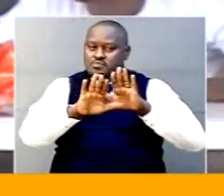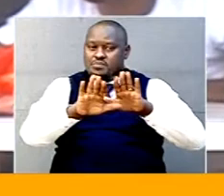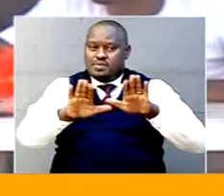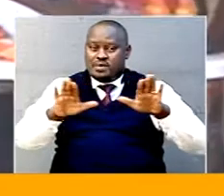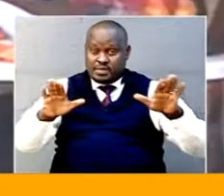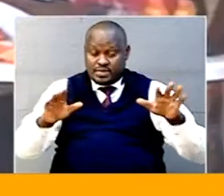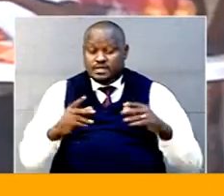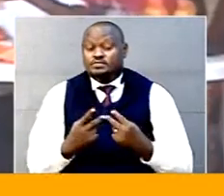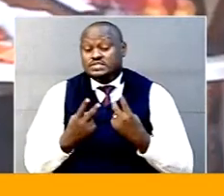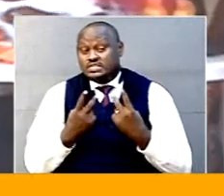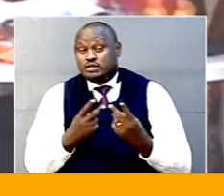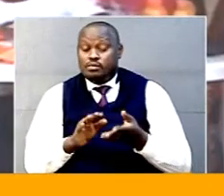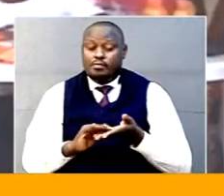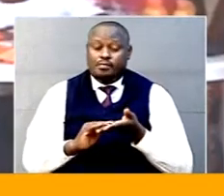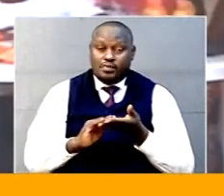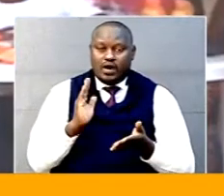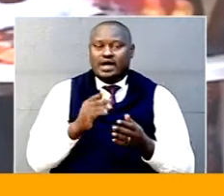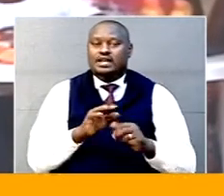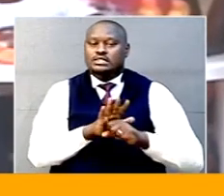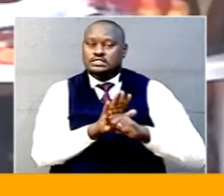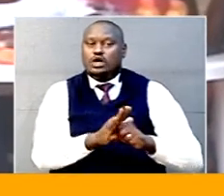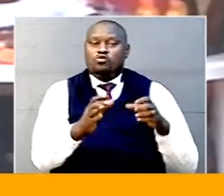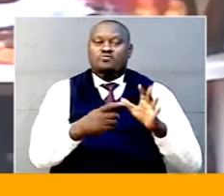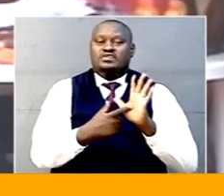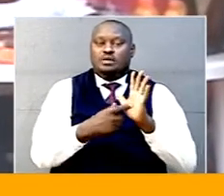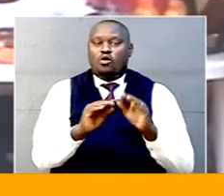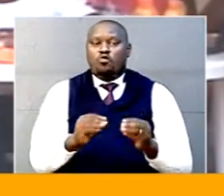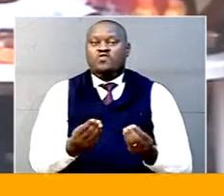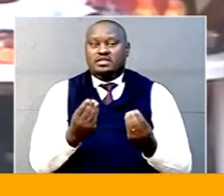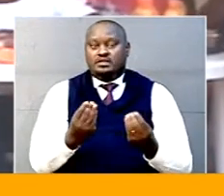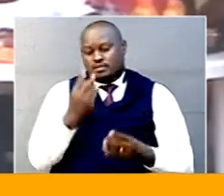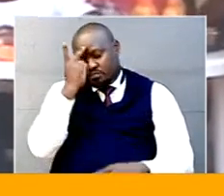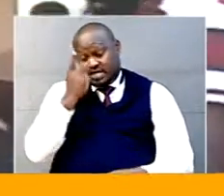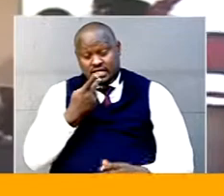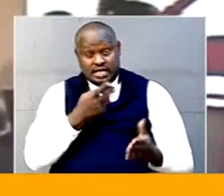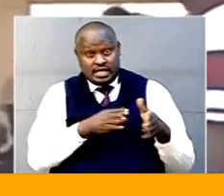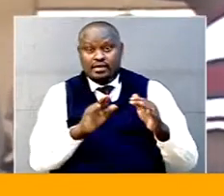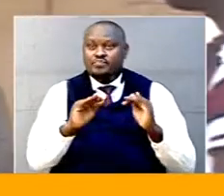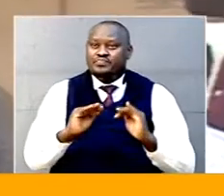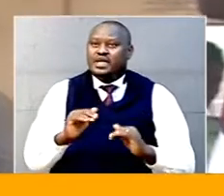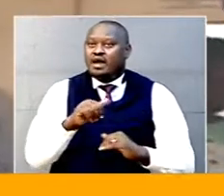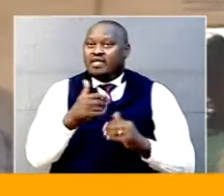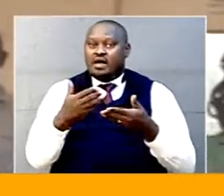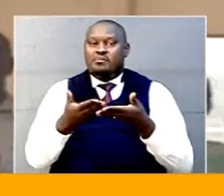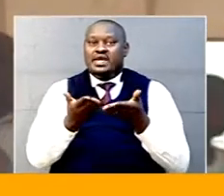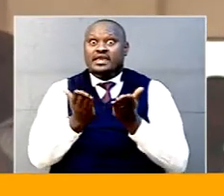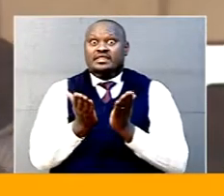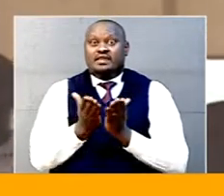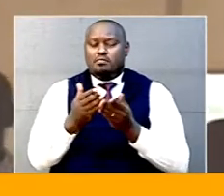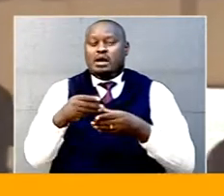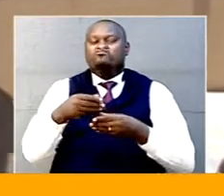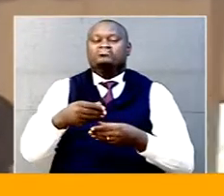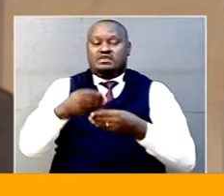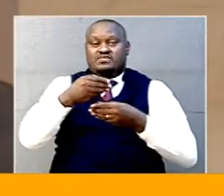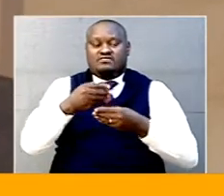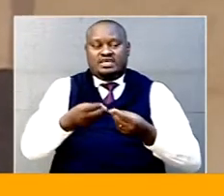which he attributed especially to the disadvantaged like the orphaned. Brian White also received a glass plaque from Chitebi Orphans Academy in line